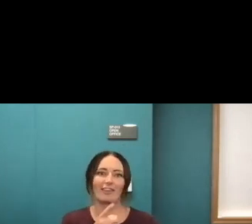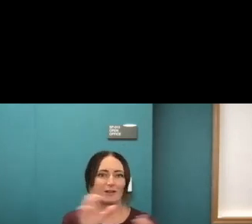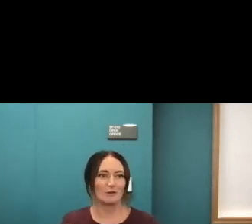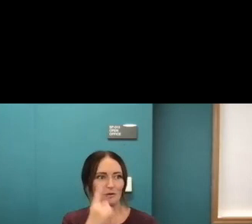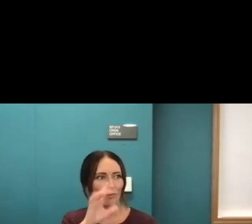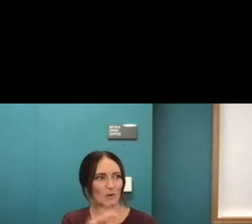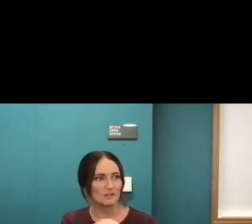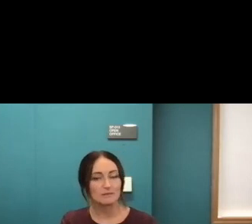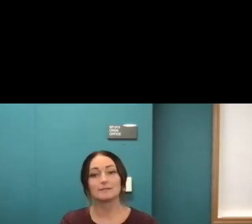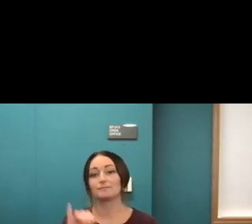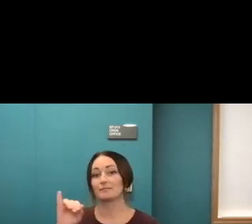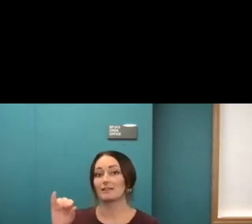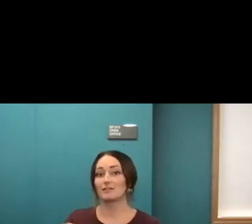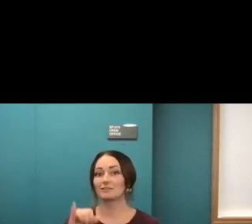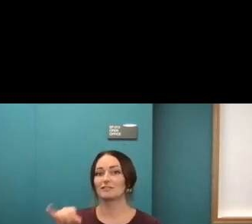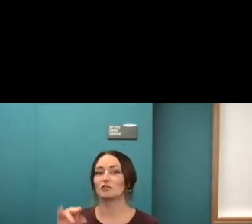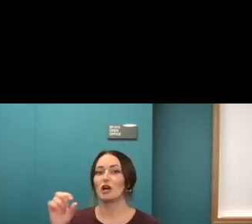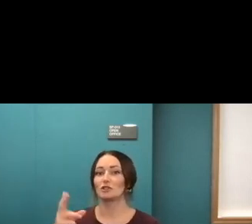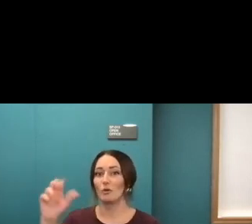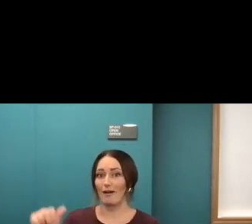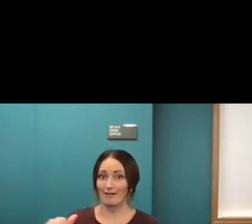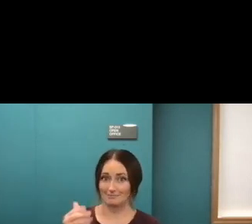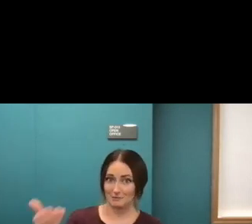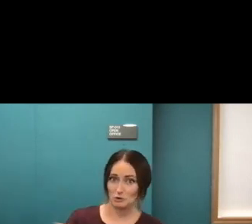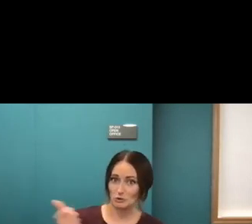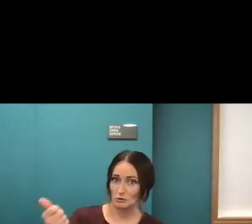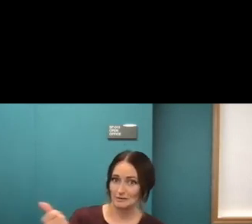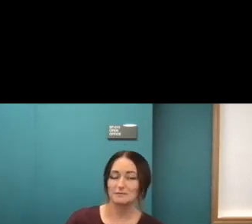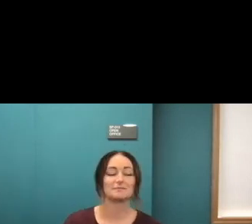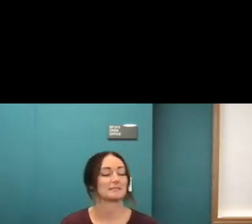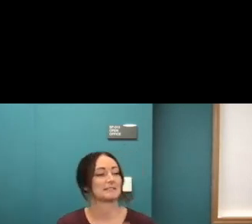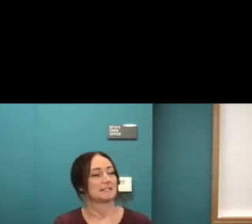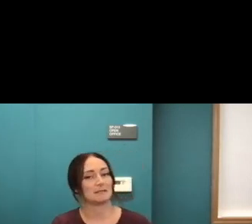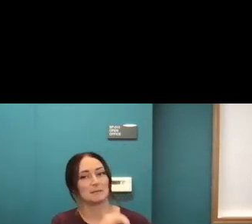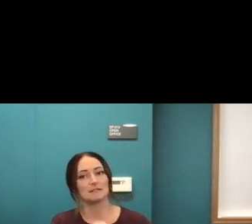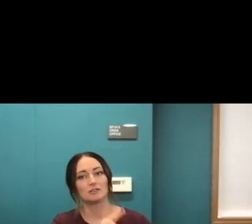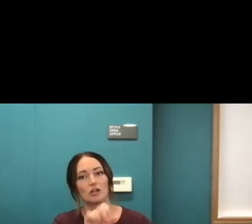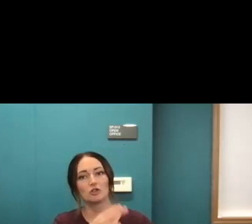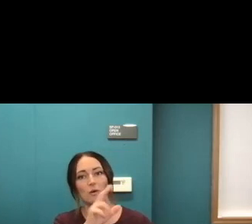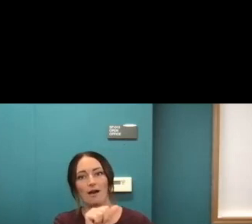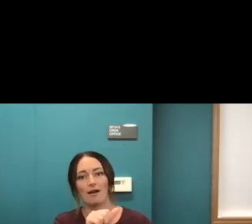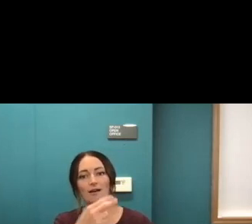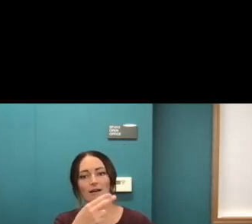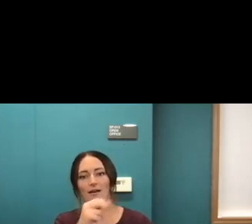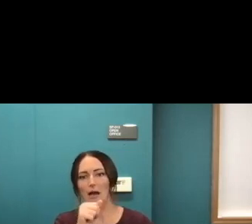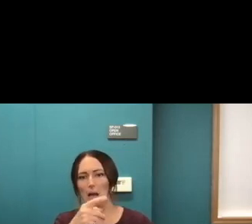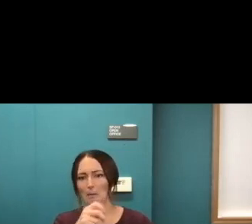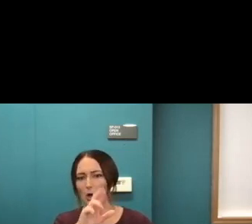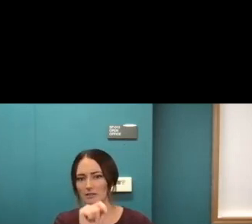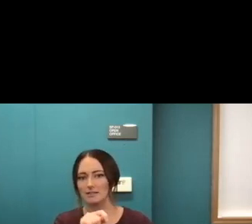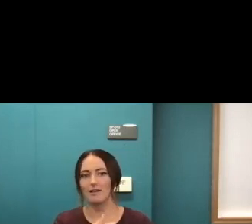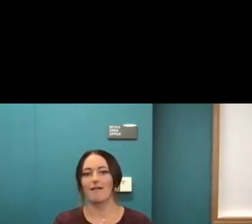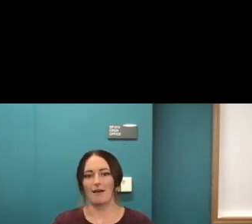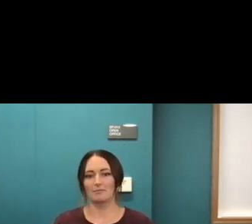get Joshua to join me. Josh, if you want to introduce yourself. Sure. I'm Joshua Huppert. I am also a consumer engagement manager. I